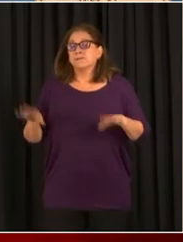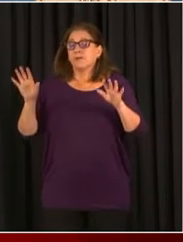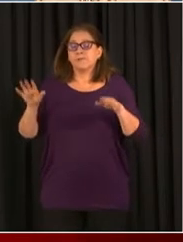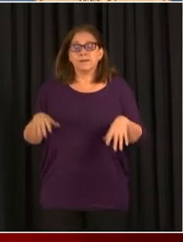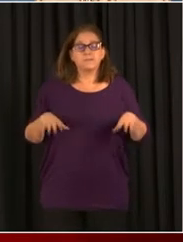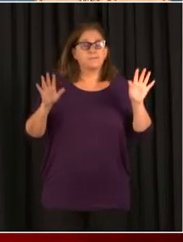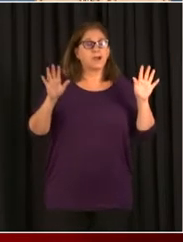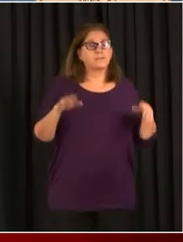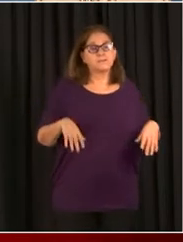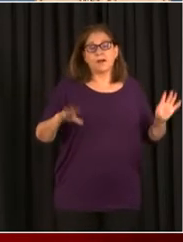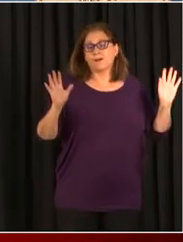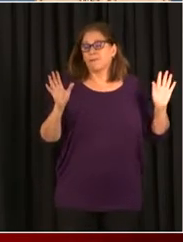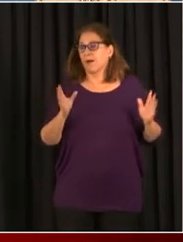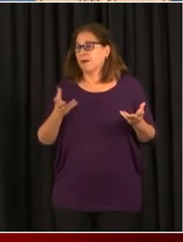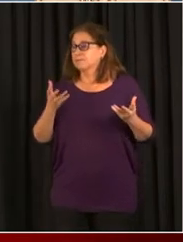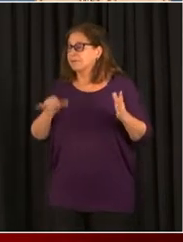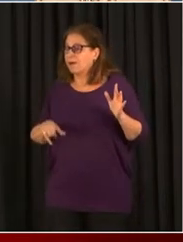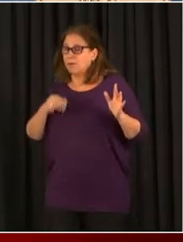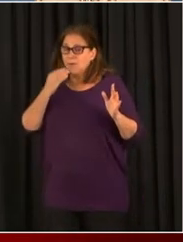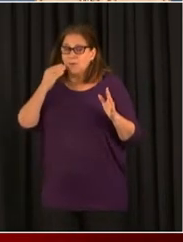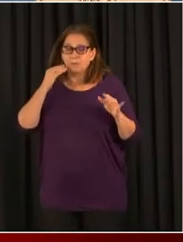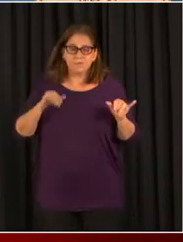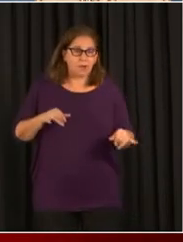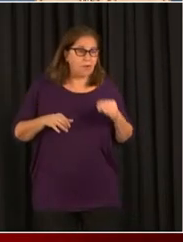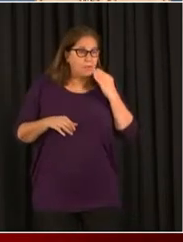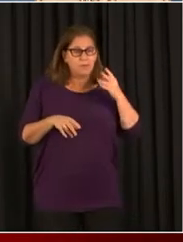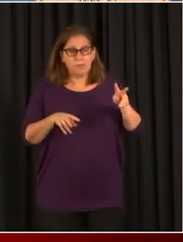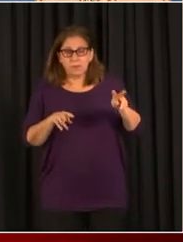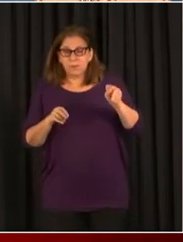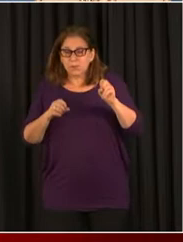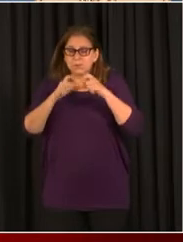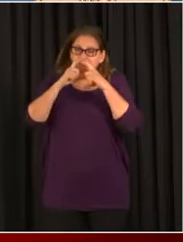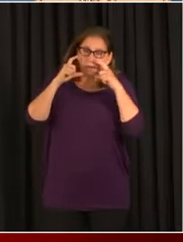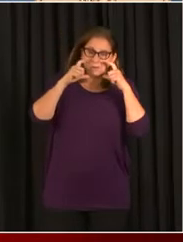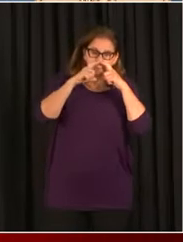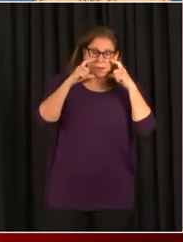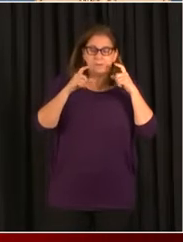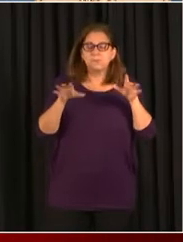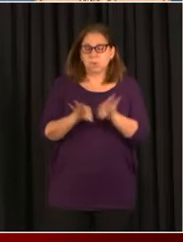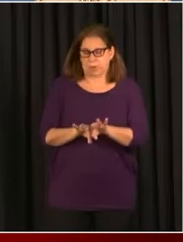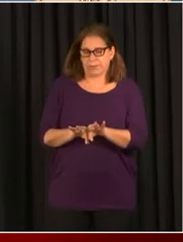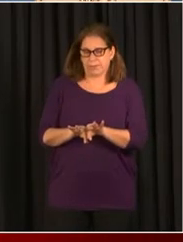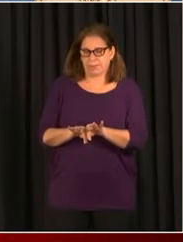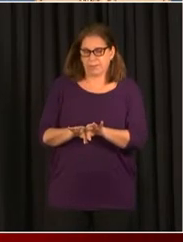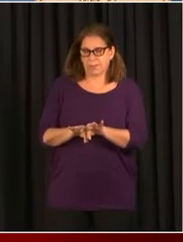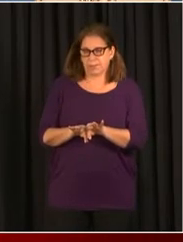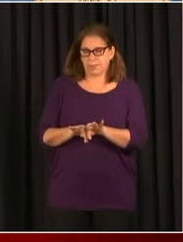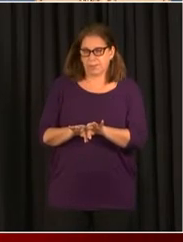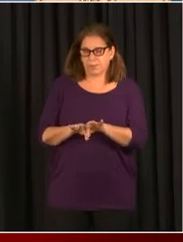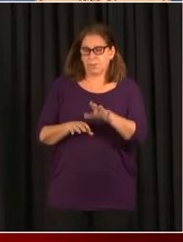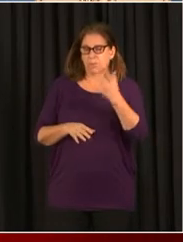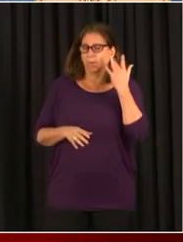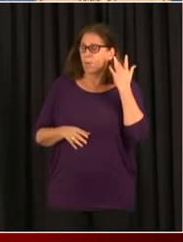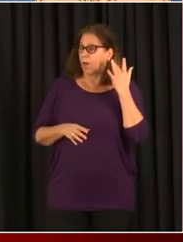cases going up across the country. And we want to be able to continue